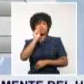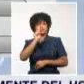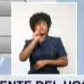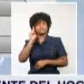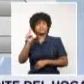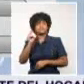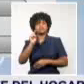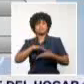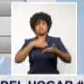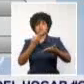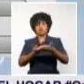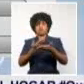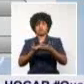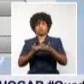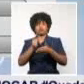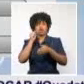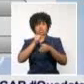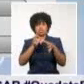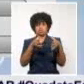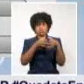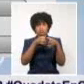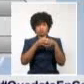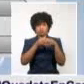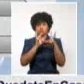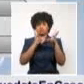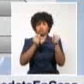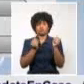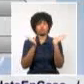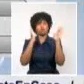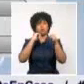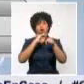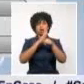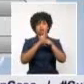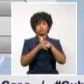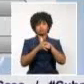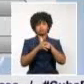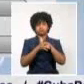0.8% of positive rate of the studied samples.